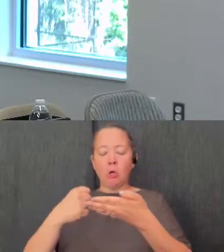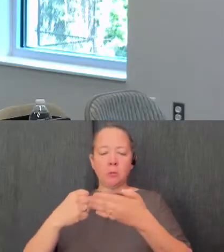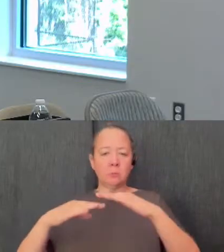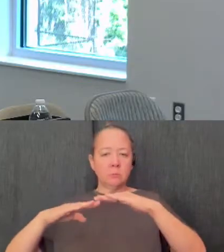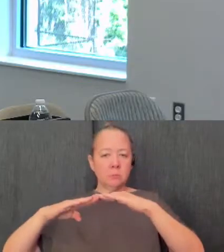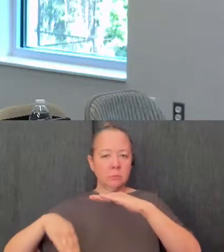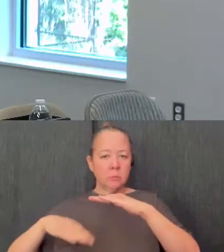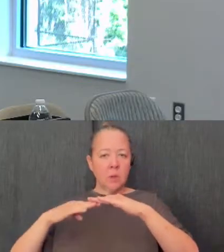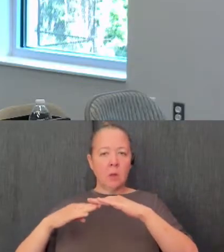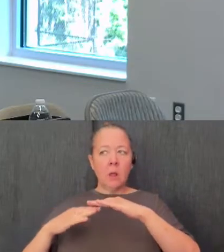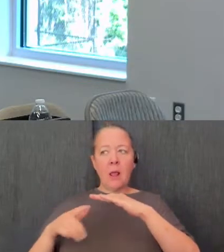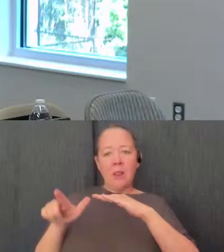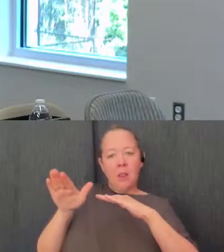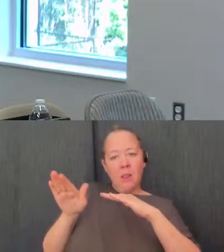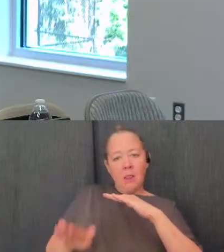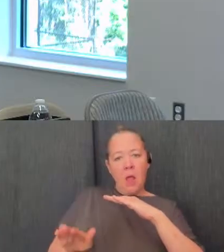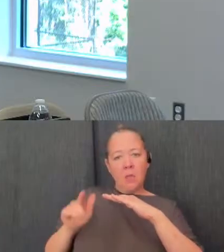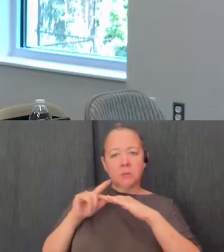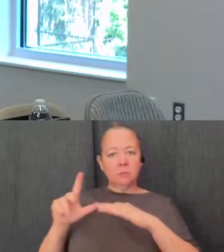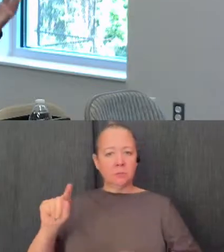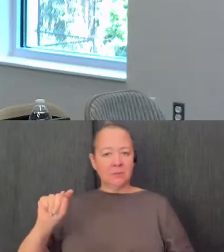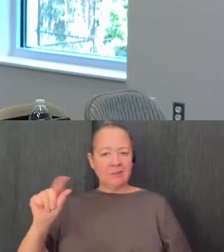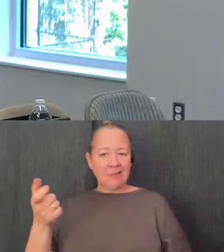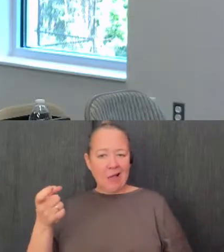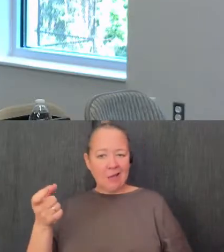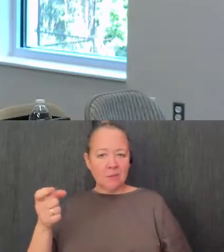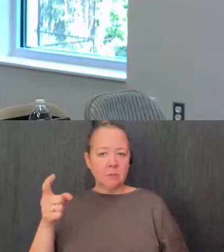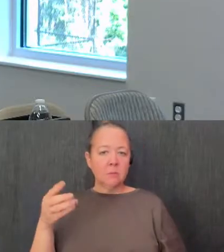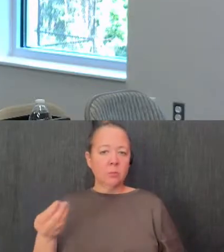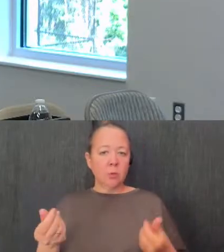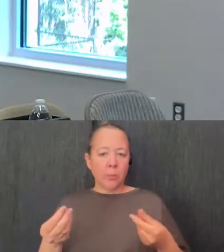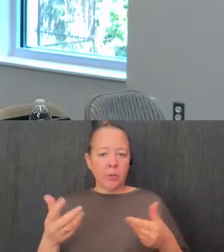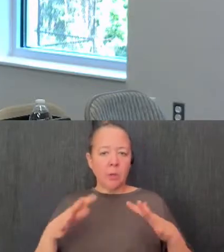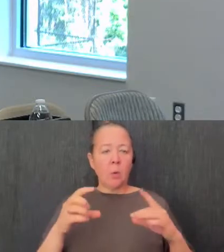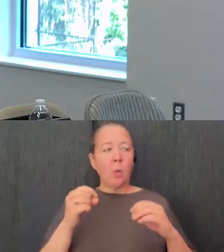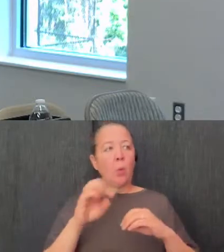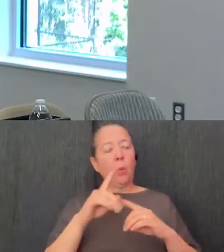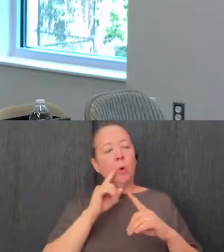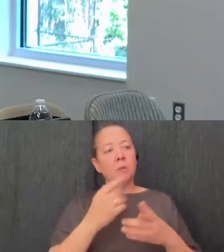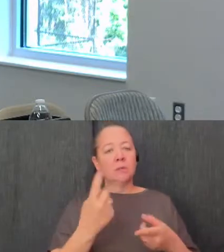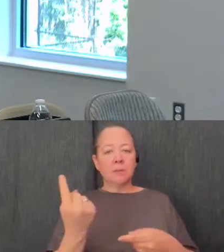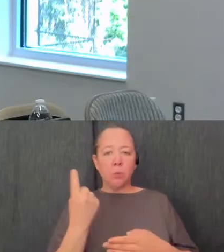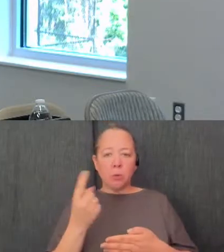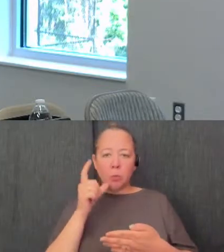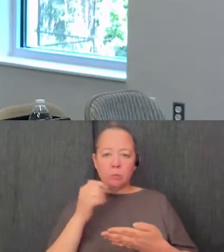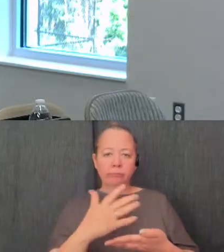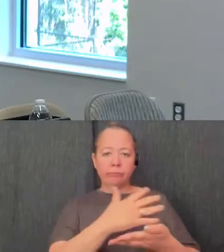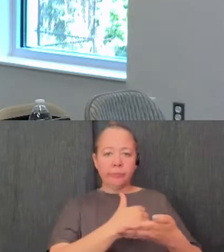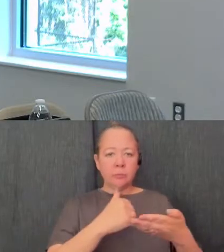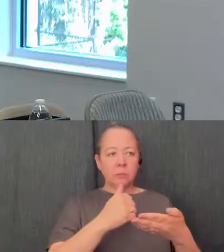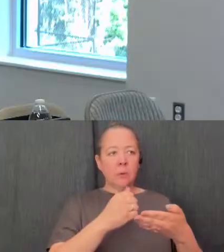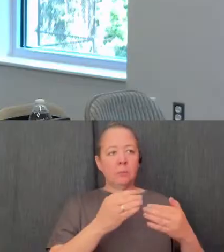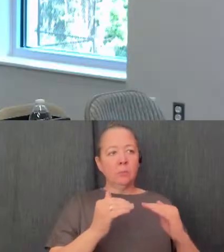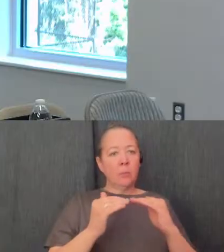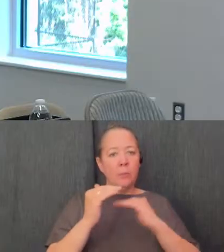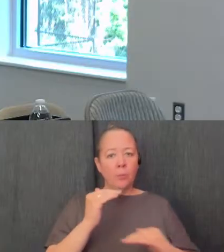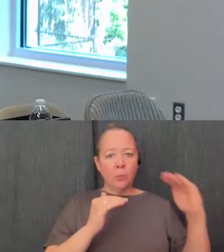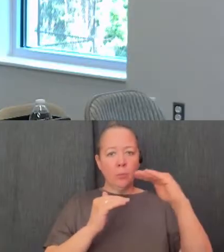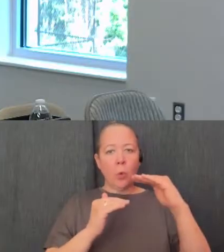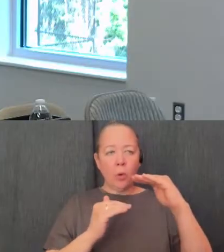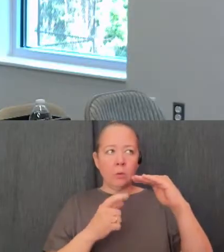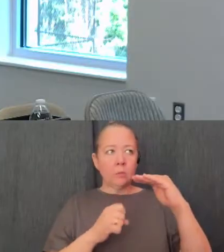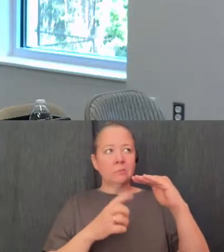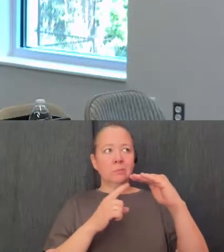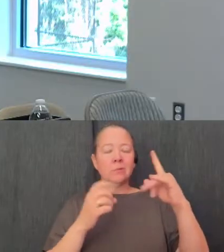higher percent on their property taxes, or something else like that, a little more creative, in order to make sure that we're not putting the brunt of this